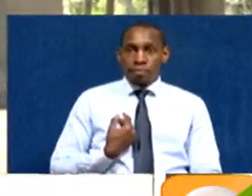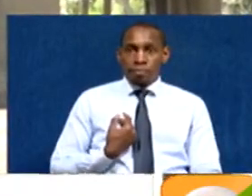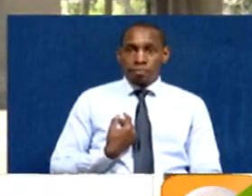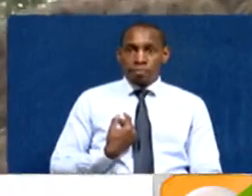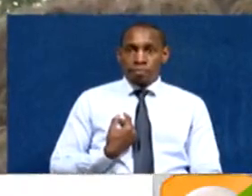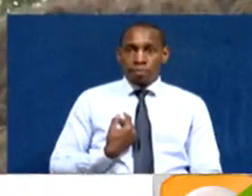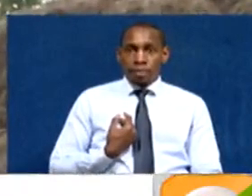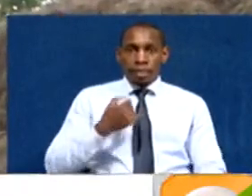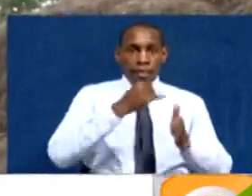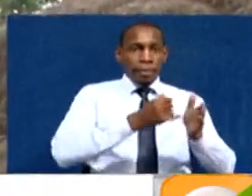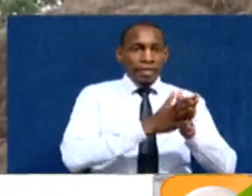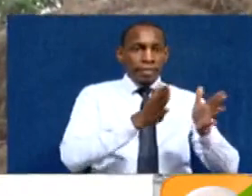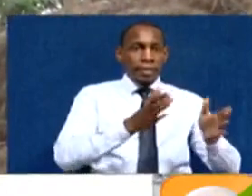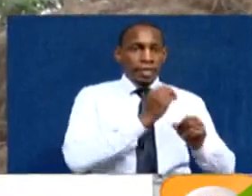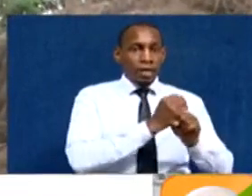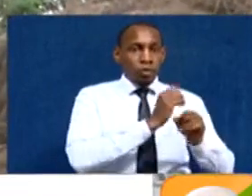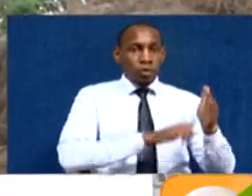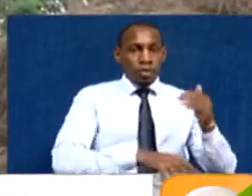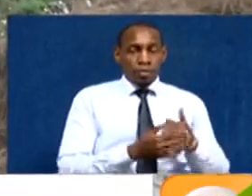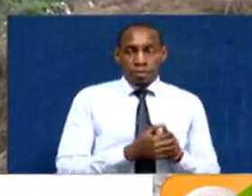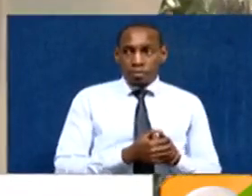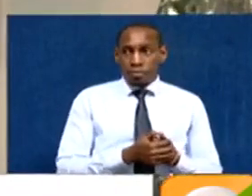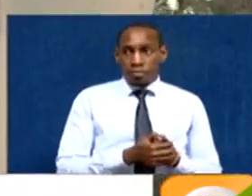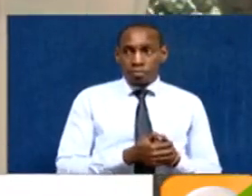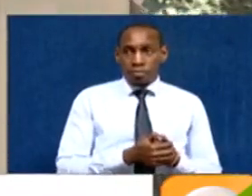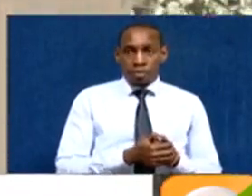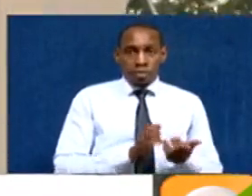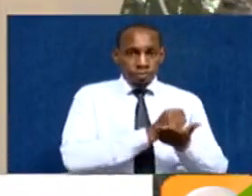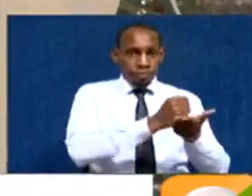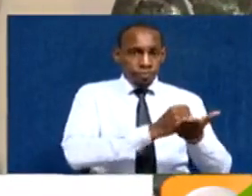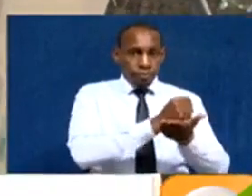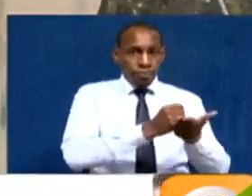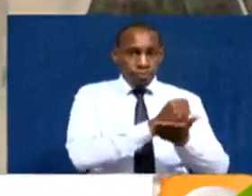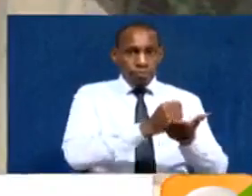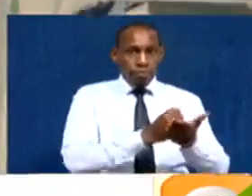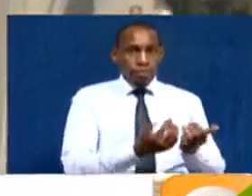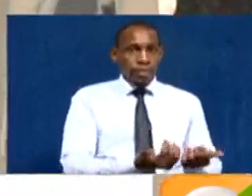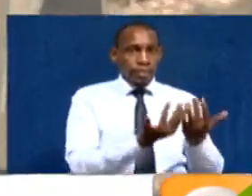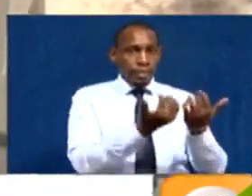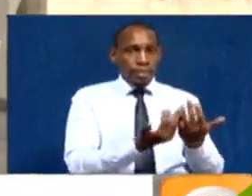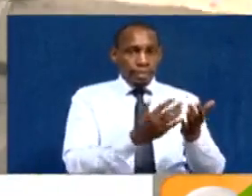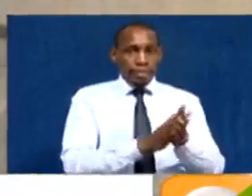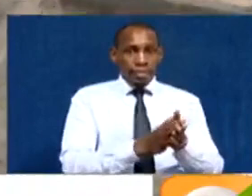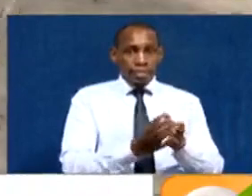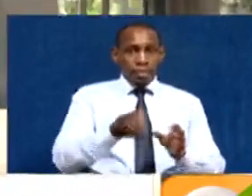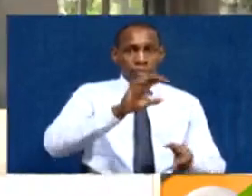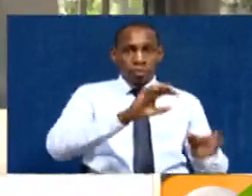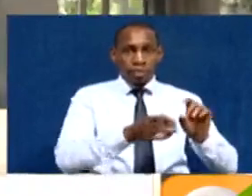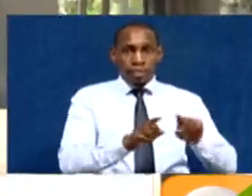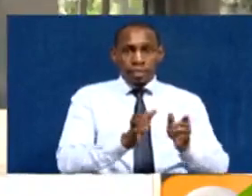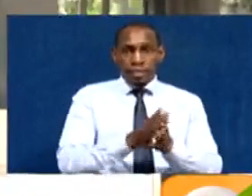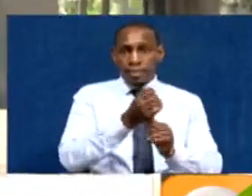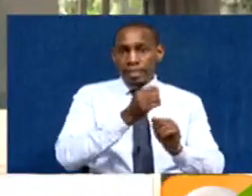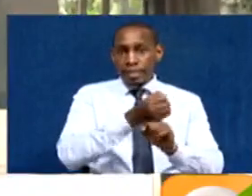The main big one is for crushing grass and a mixer, which also